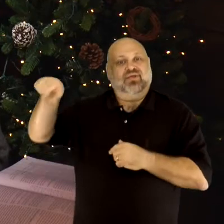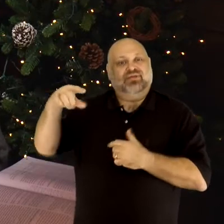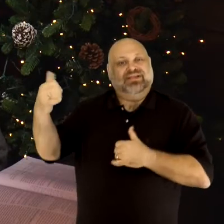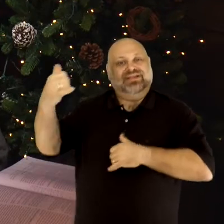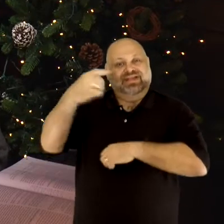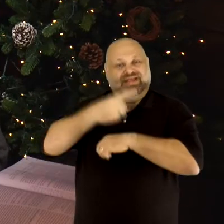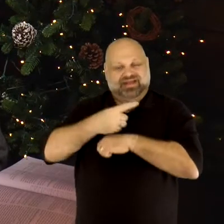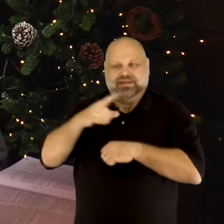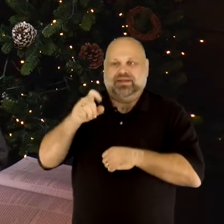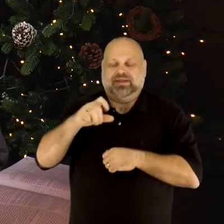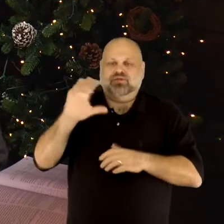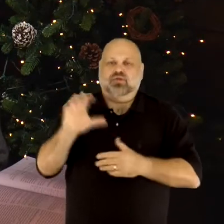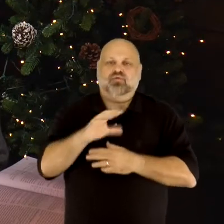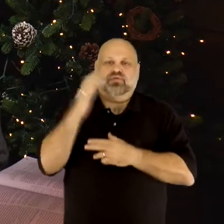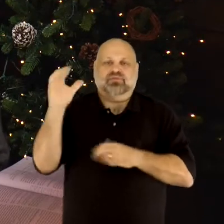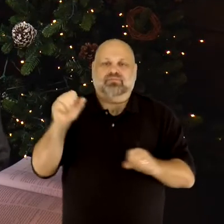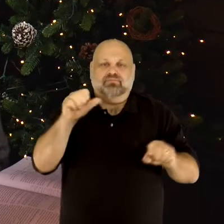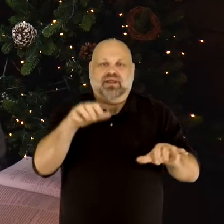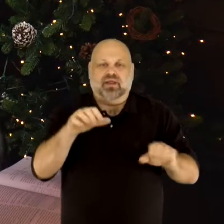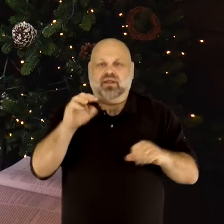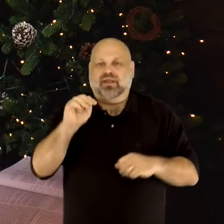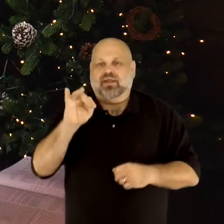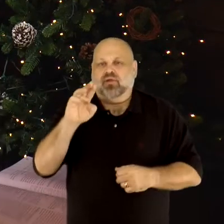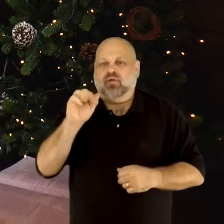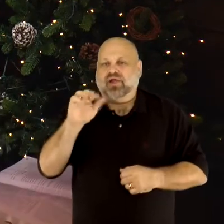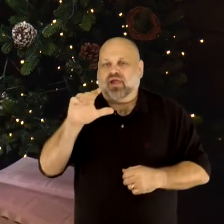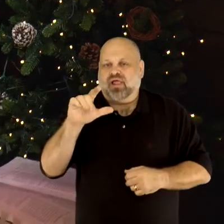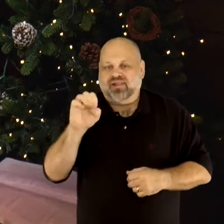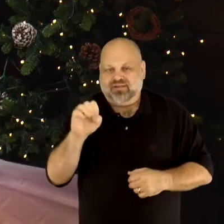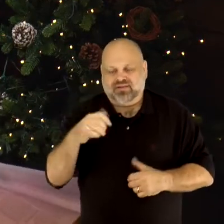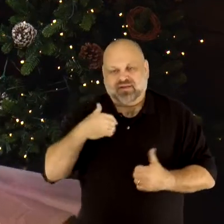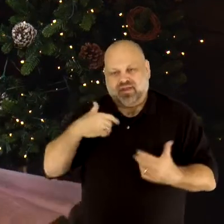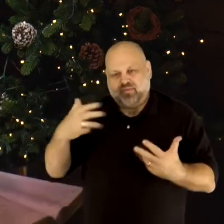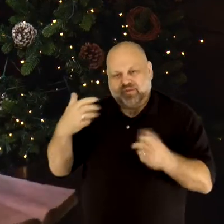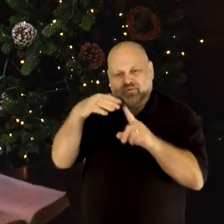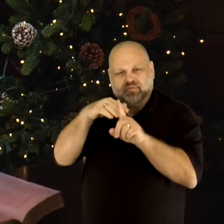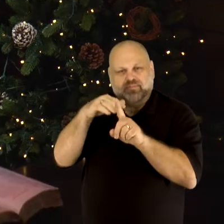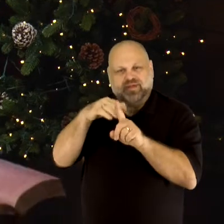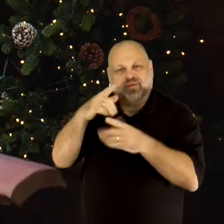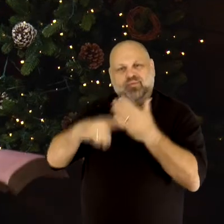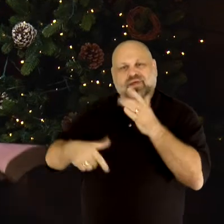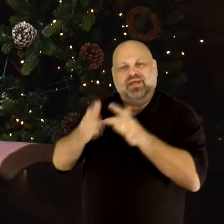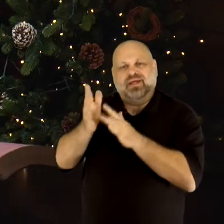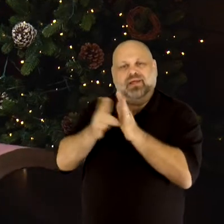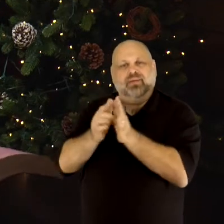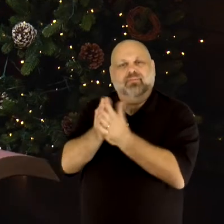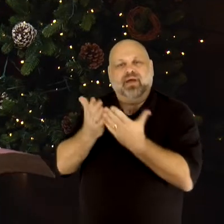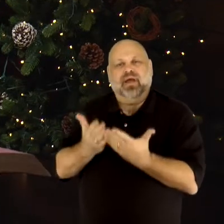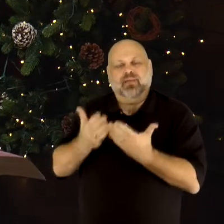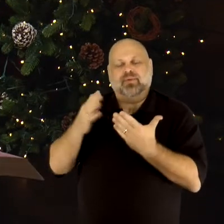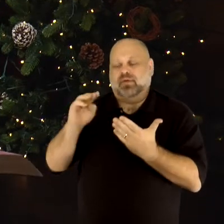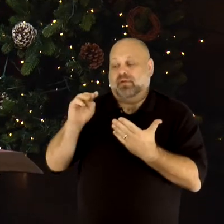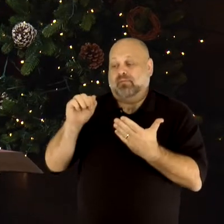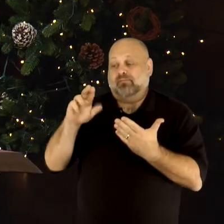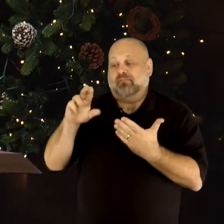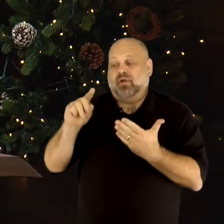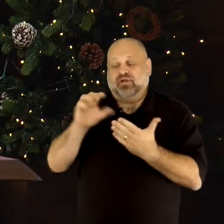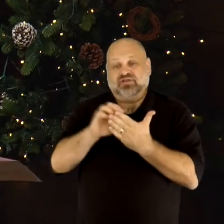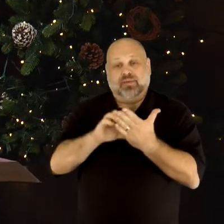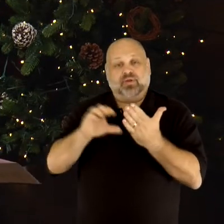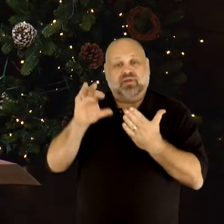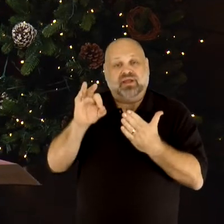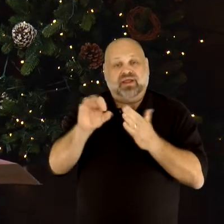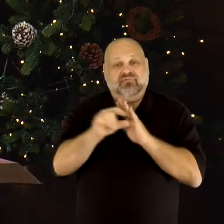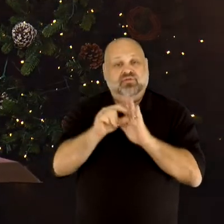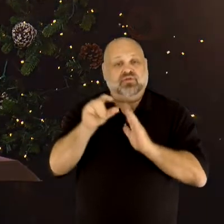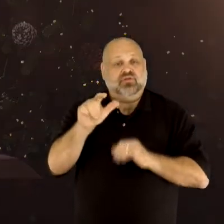just needs a Christmas miracle. And I just want to remind you of what the Word of God says in Mark chapter 9,